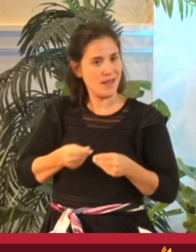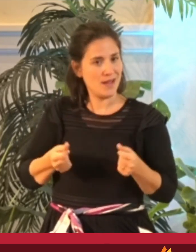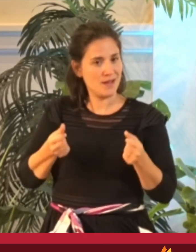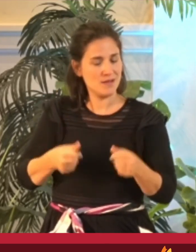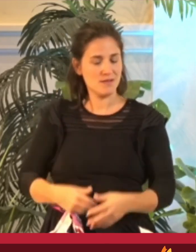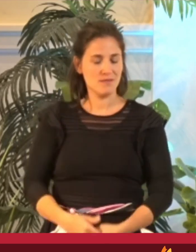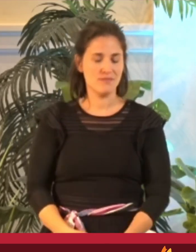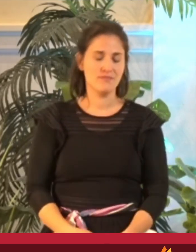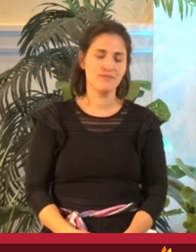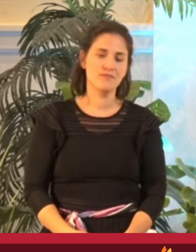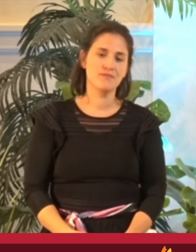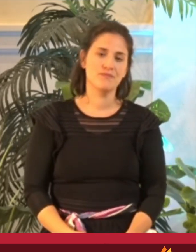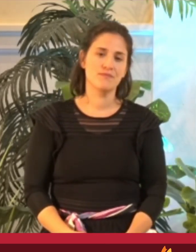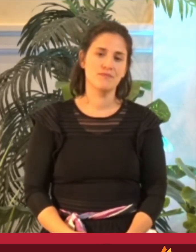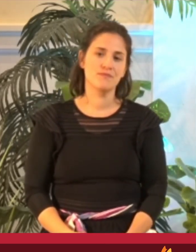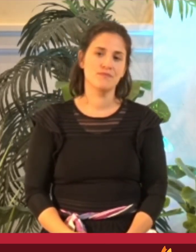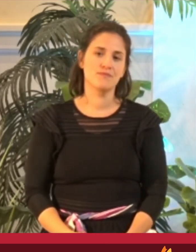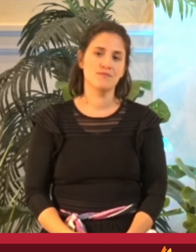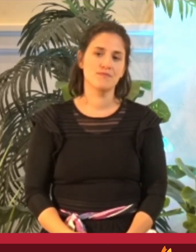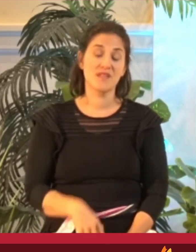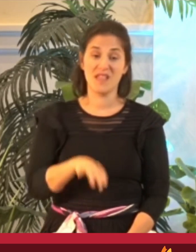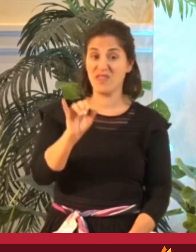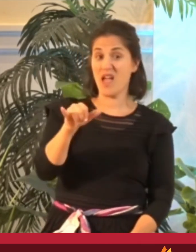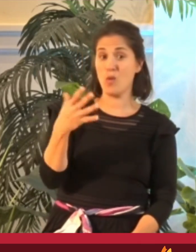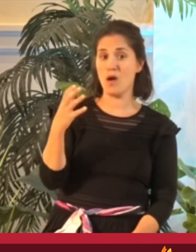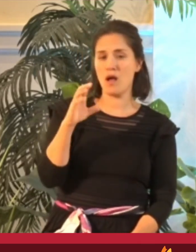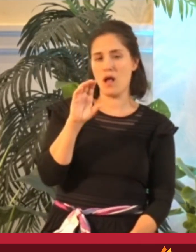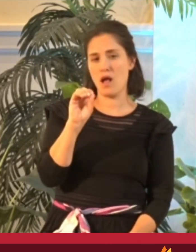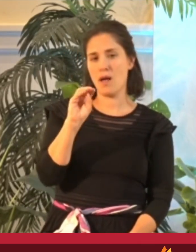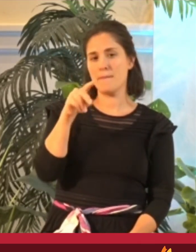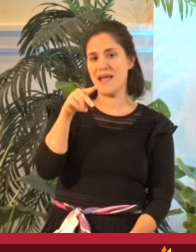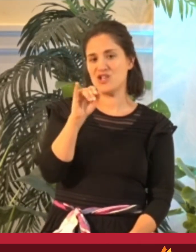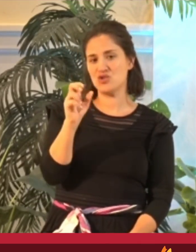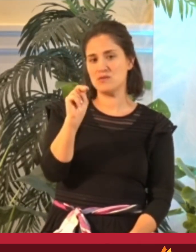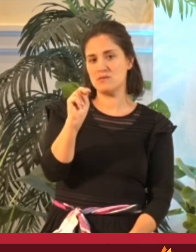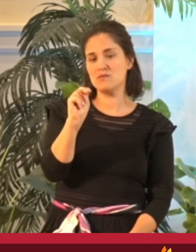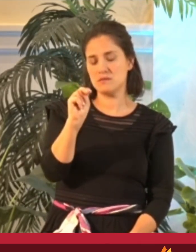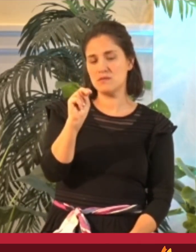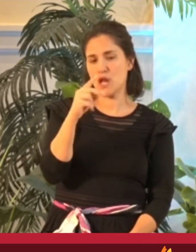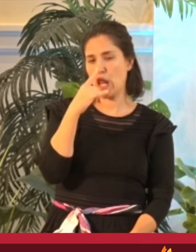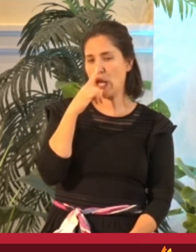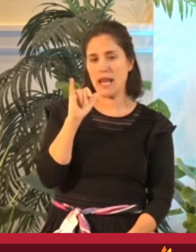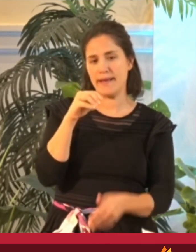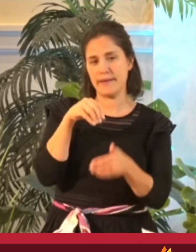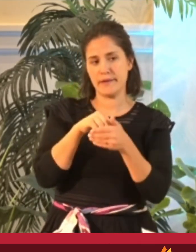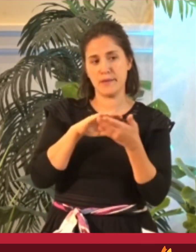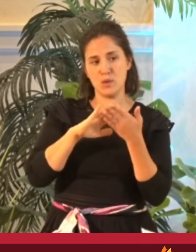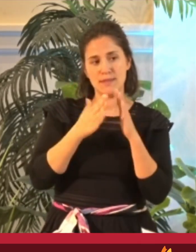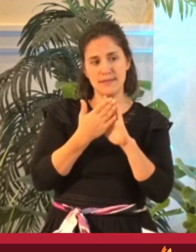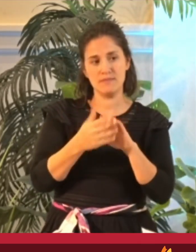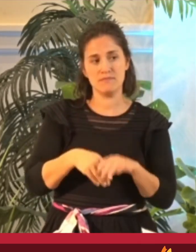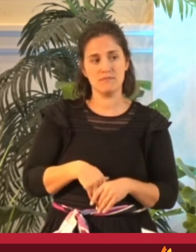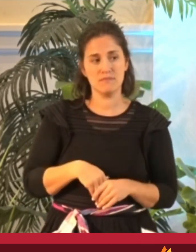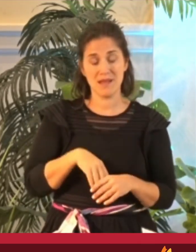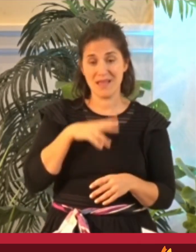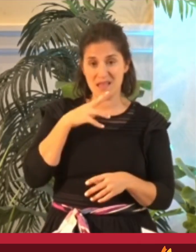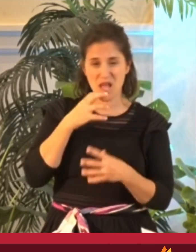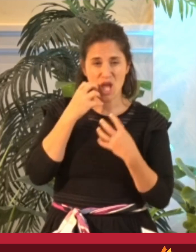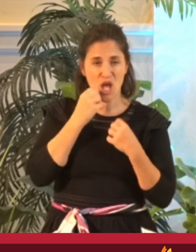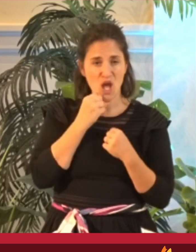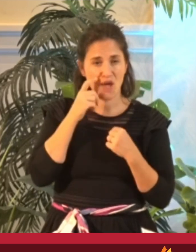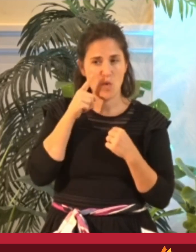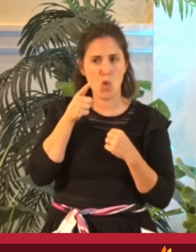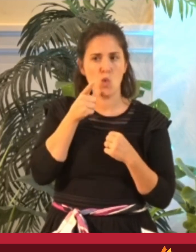This is what compassion in a community looks like. Caring for those nearest